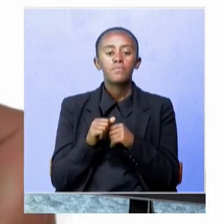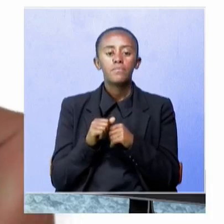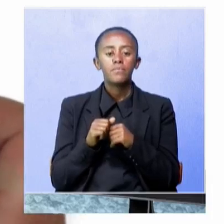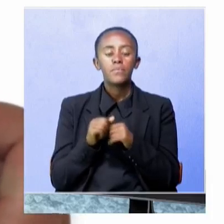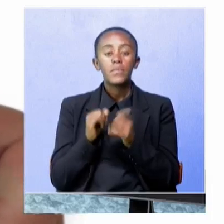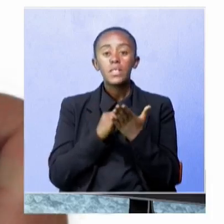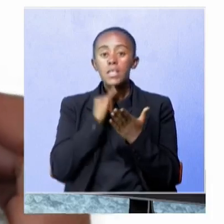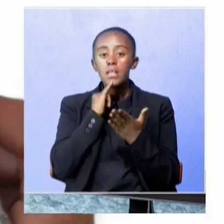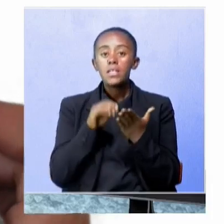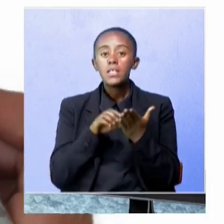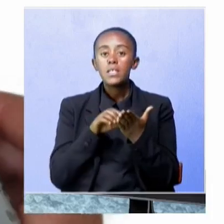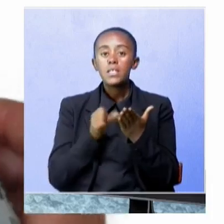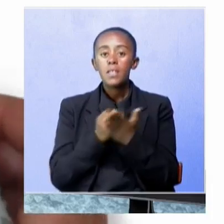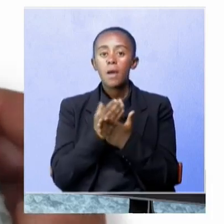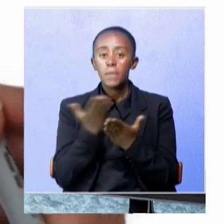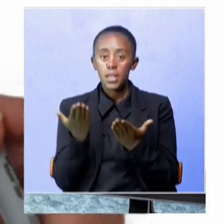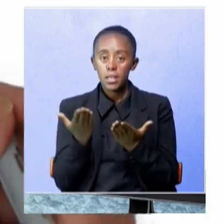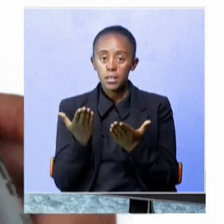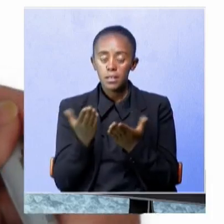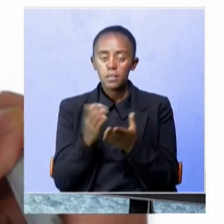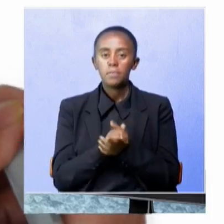is something